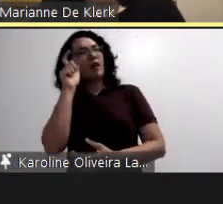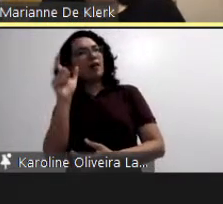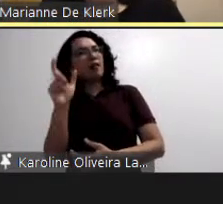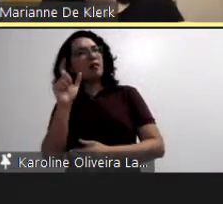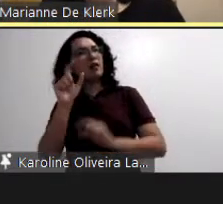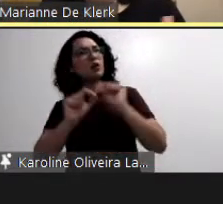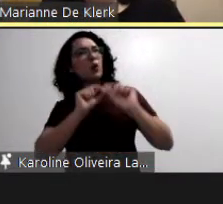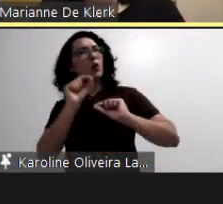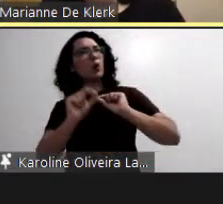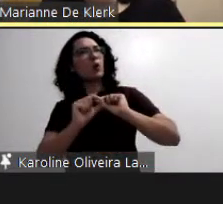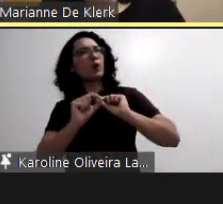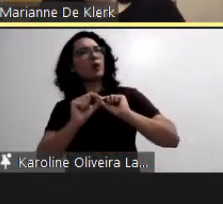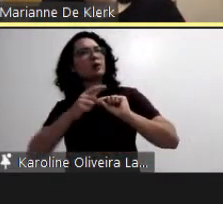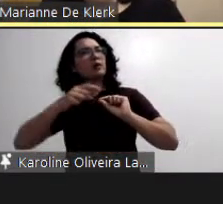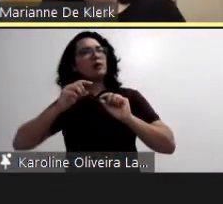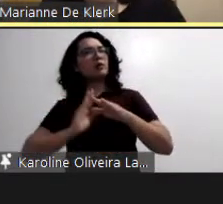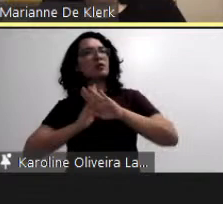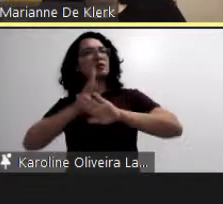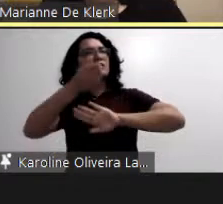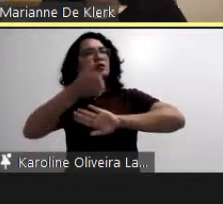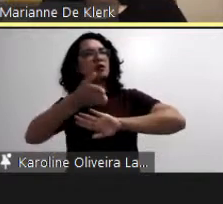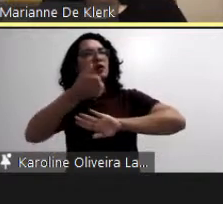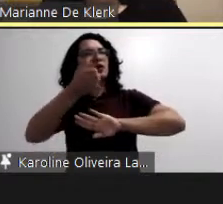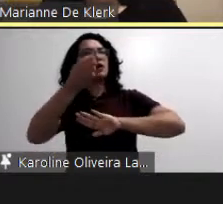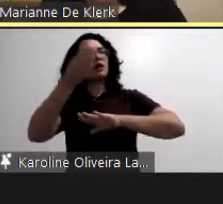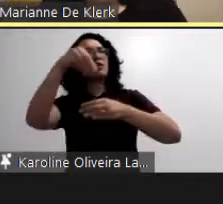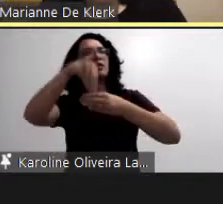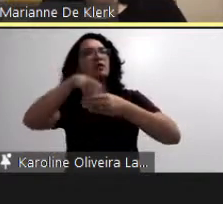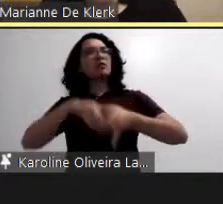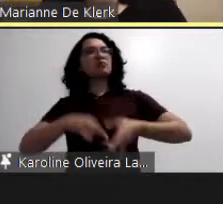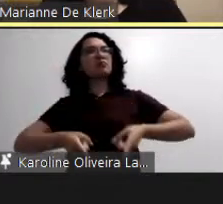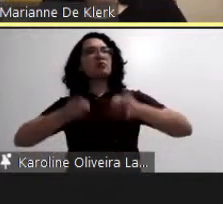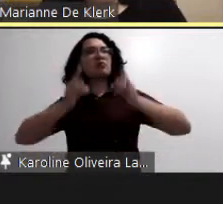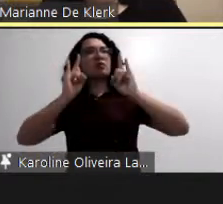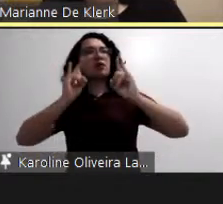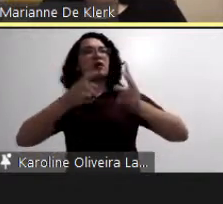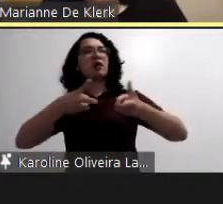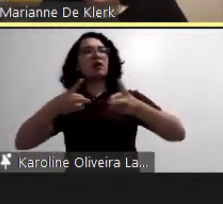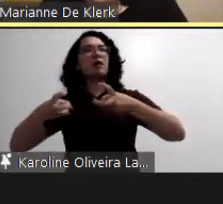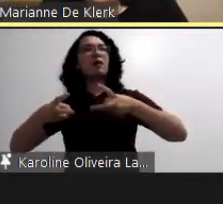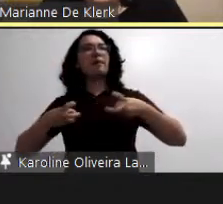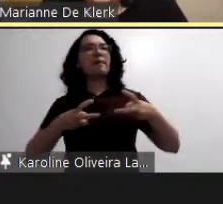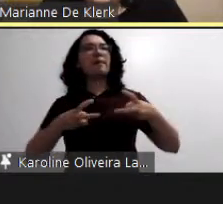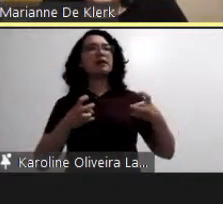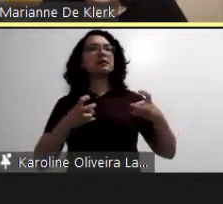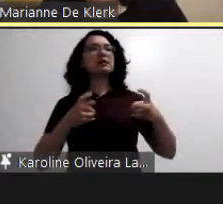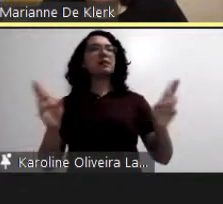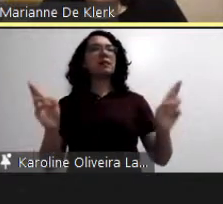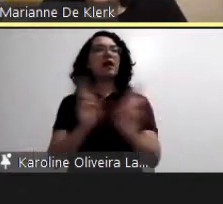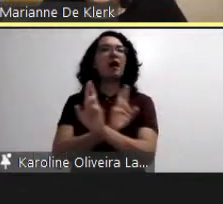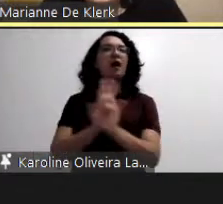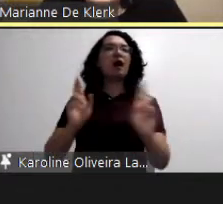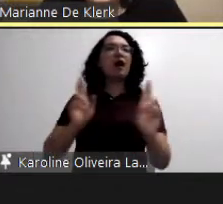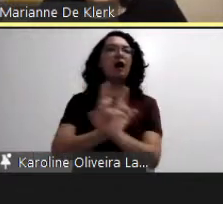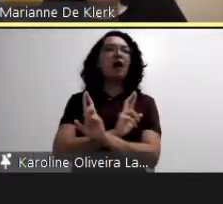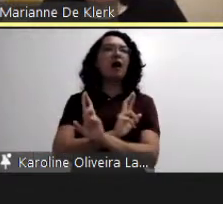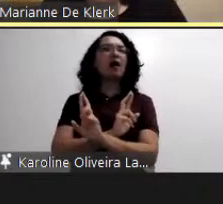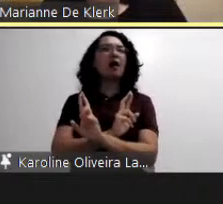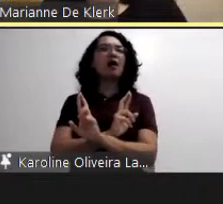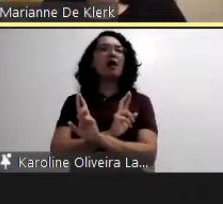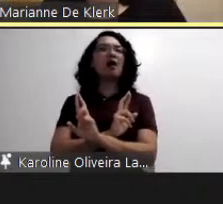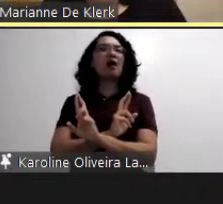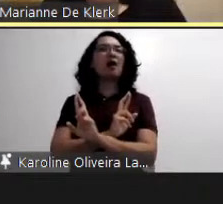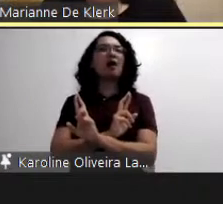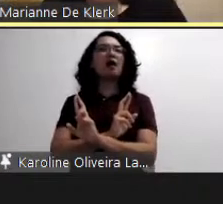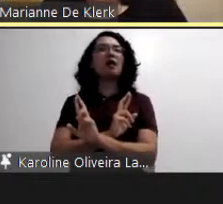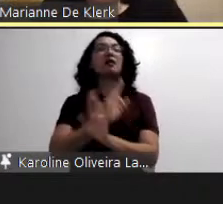can see that relationship, something that modern architecture is not always known for. But I think within this idiom of this regional